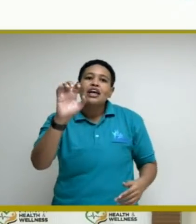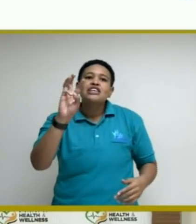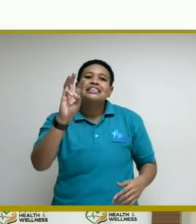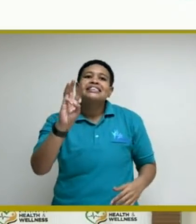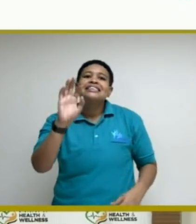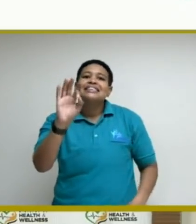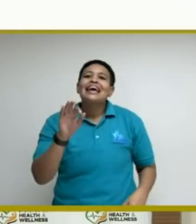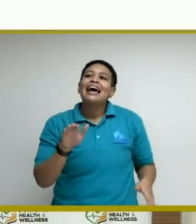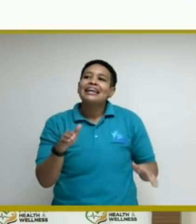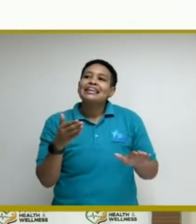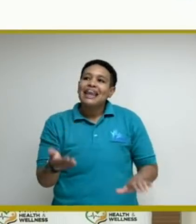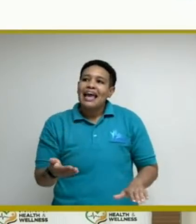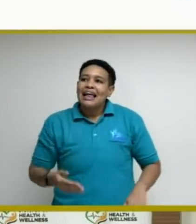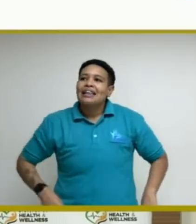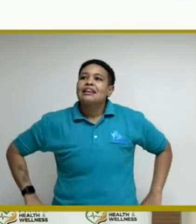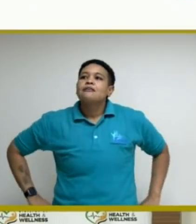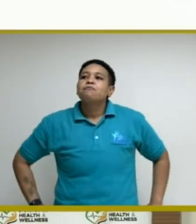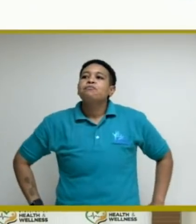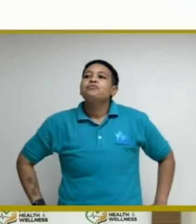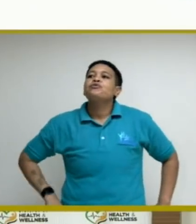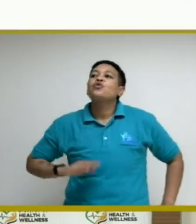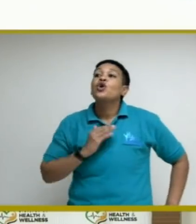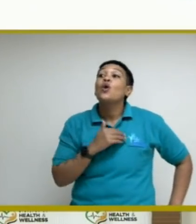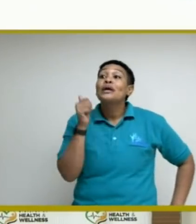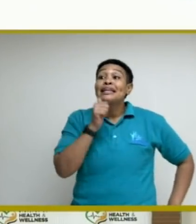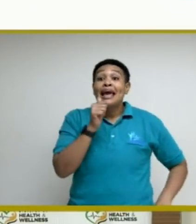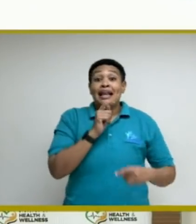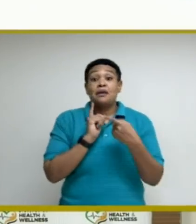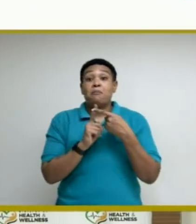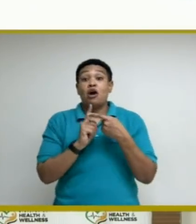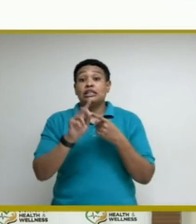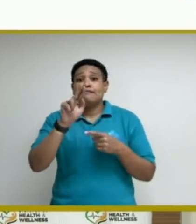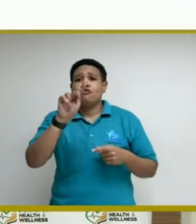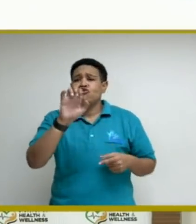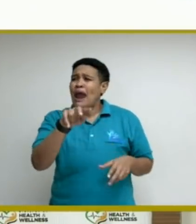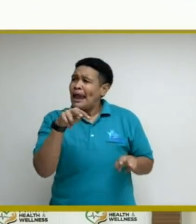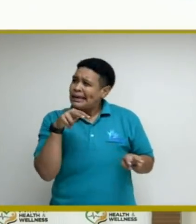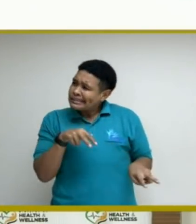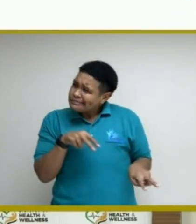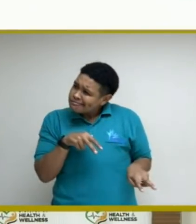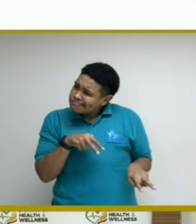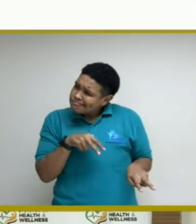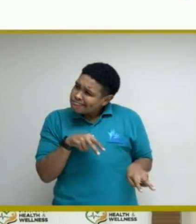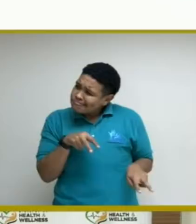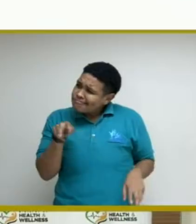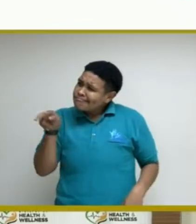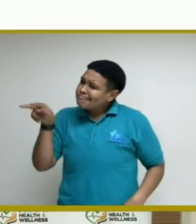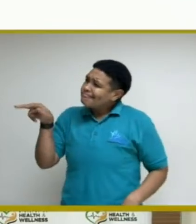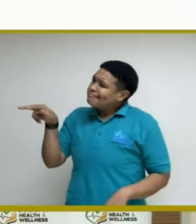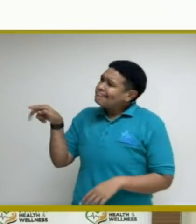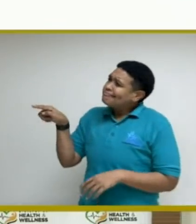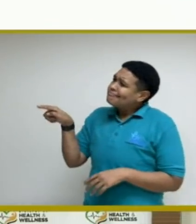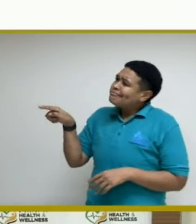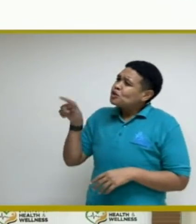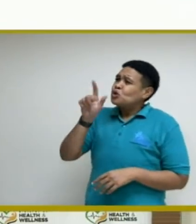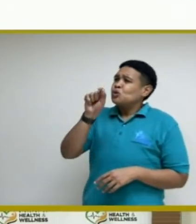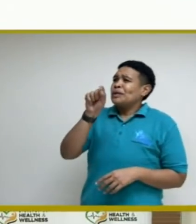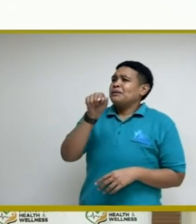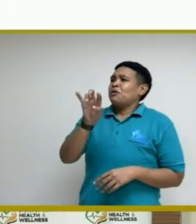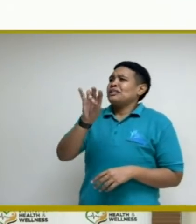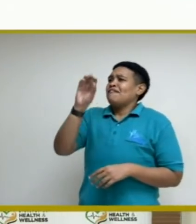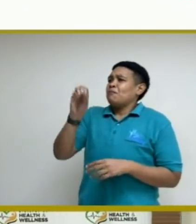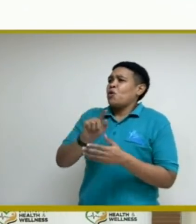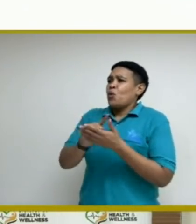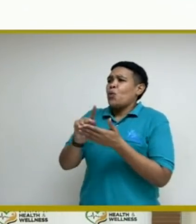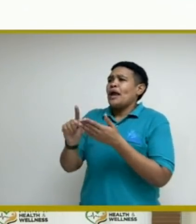1,869 deaths. Our daily positivity rate was at 20.7%, with the weekly